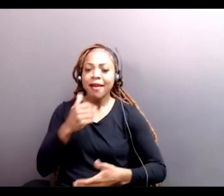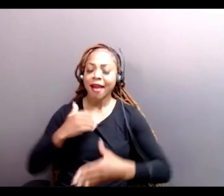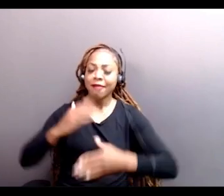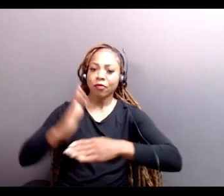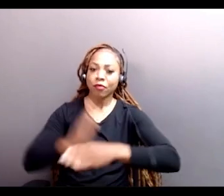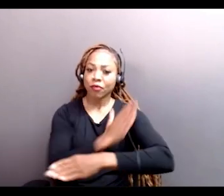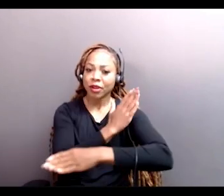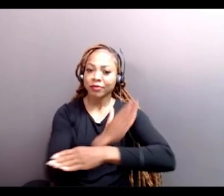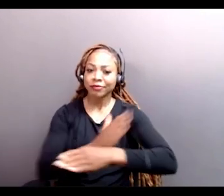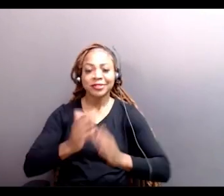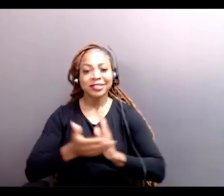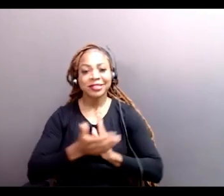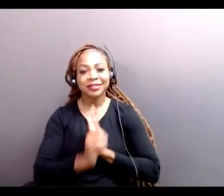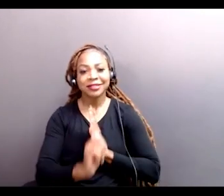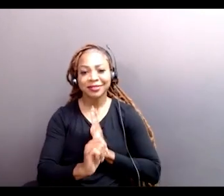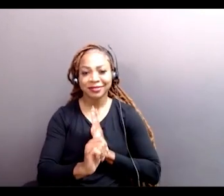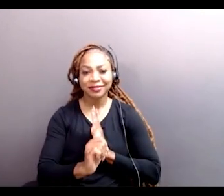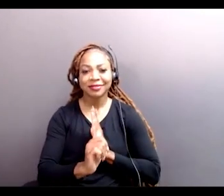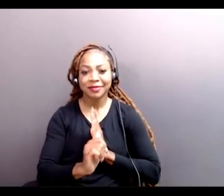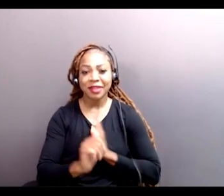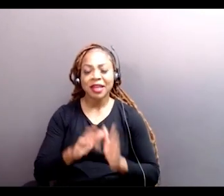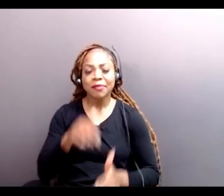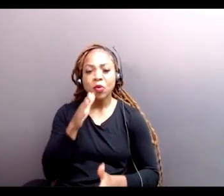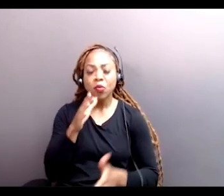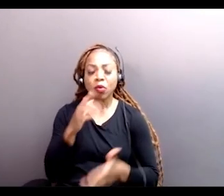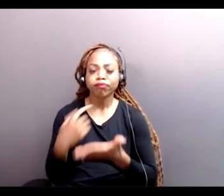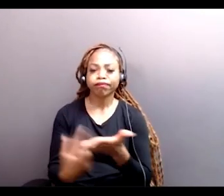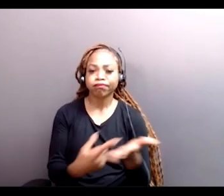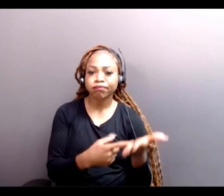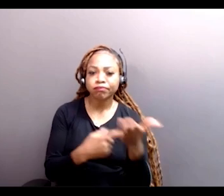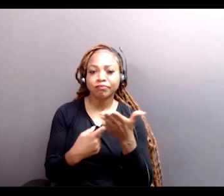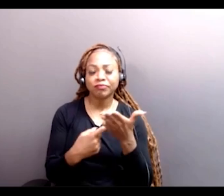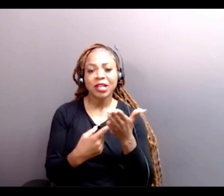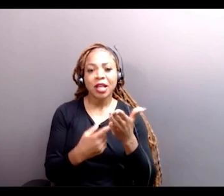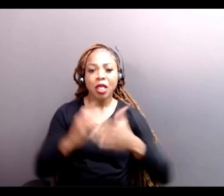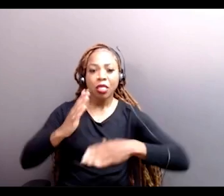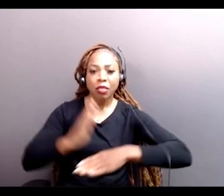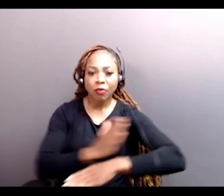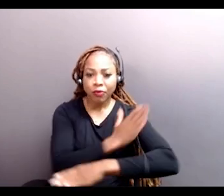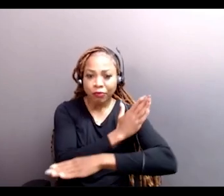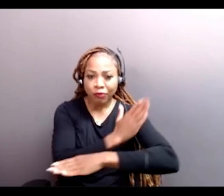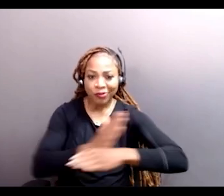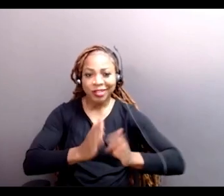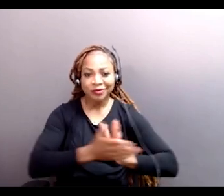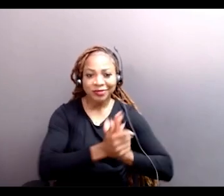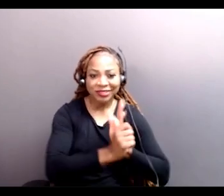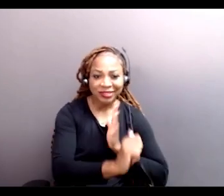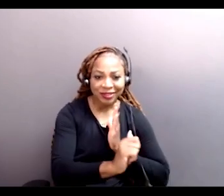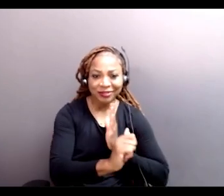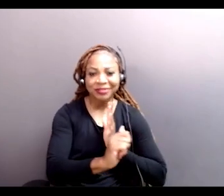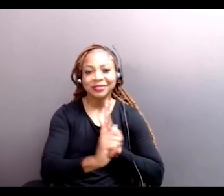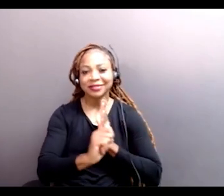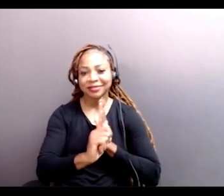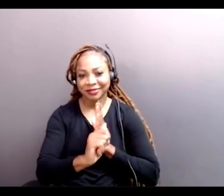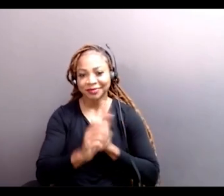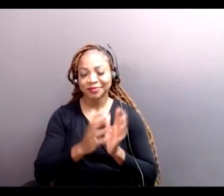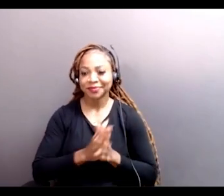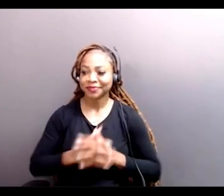of the competencies, which we'll be talking about today. There's quite a range of skill and experience one may have around